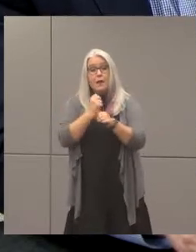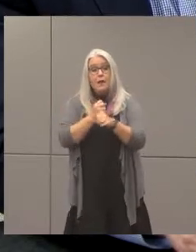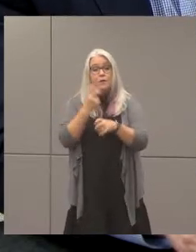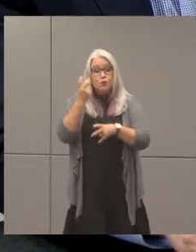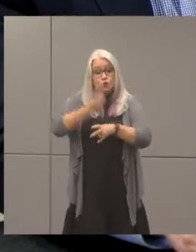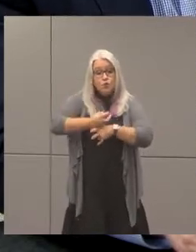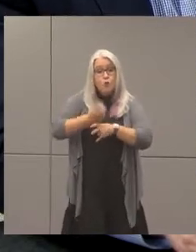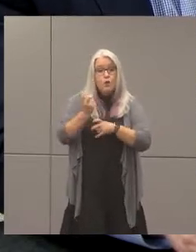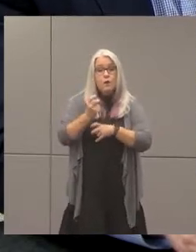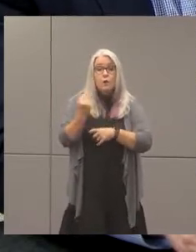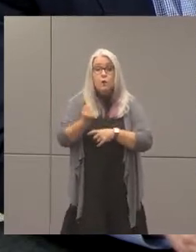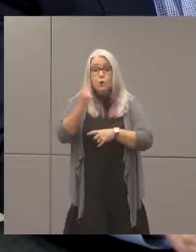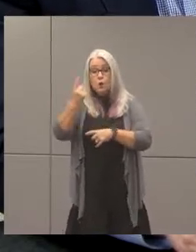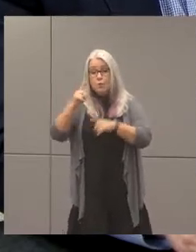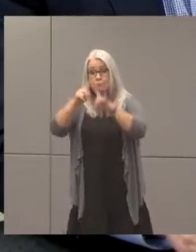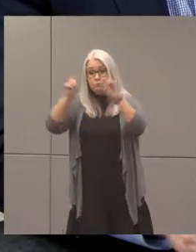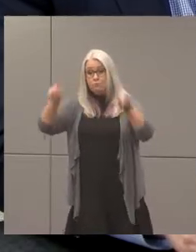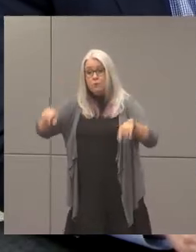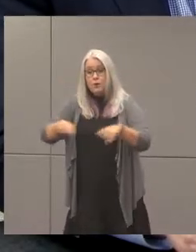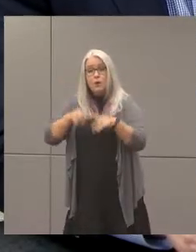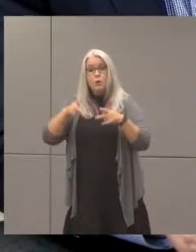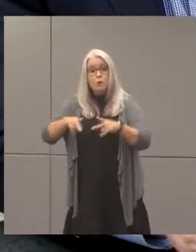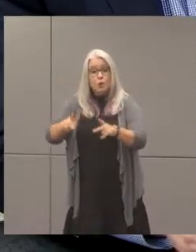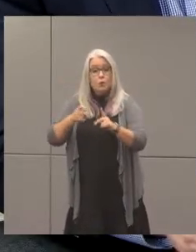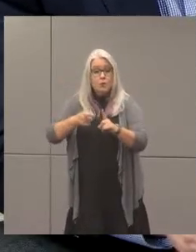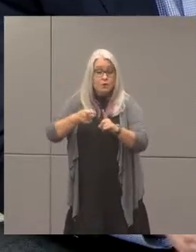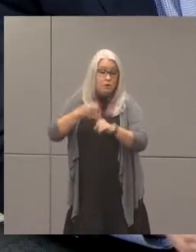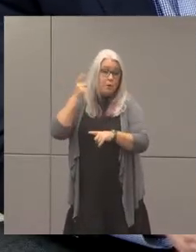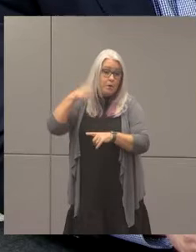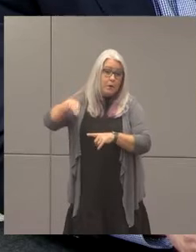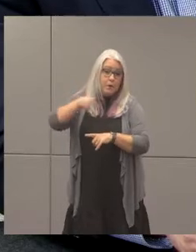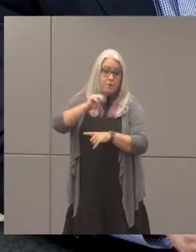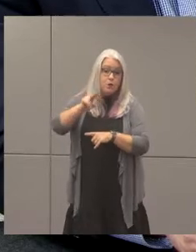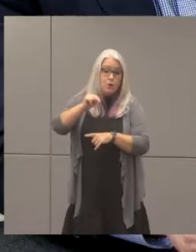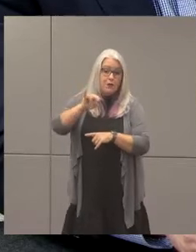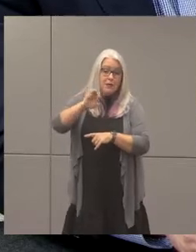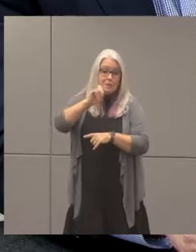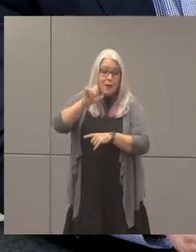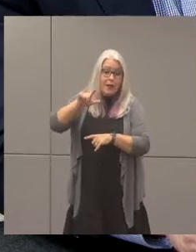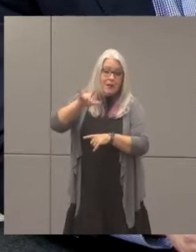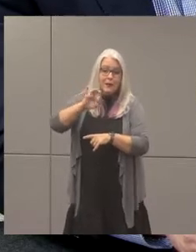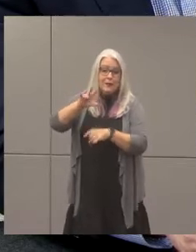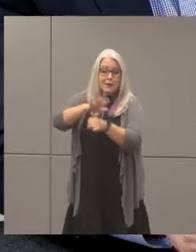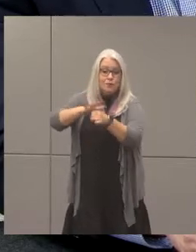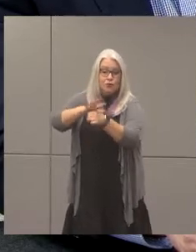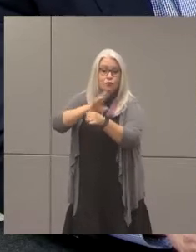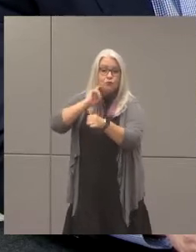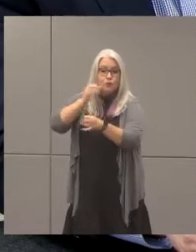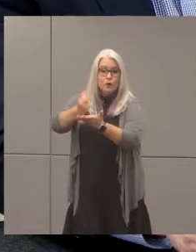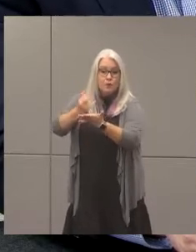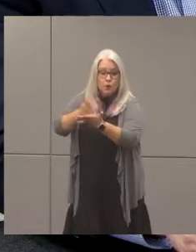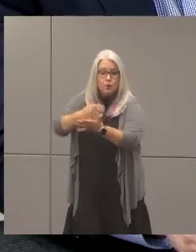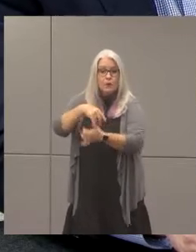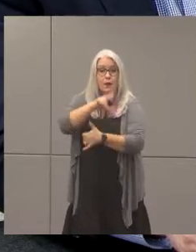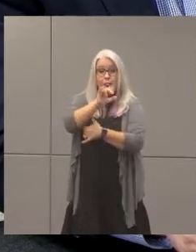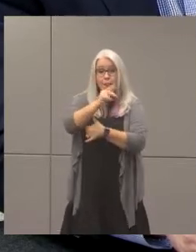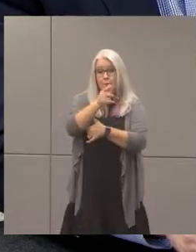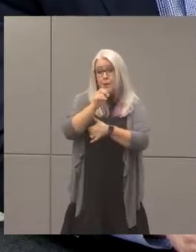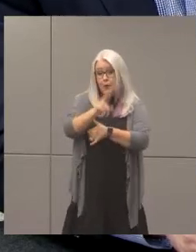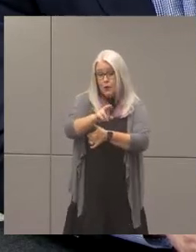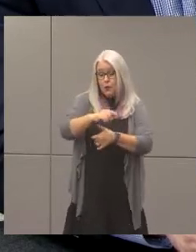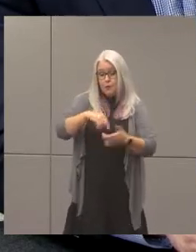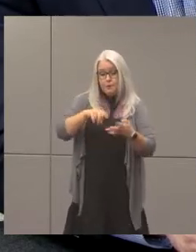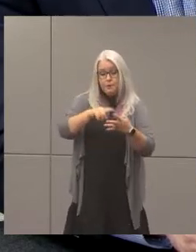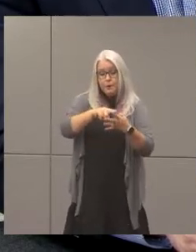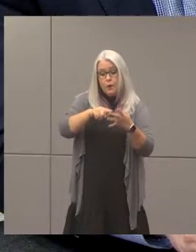on the stone signage: the permits for the municipalities where those will be located have been approved. So there's 1 in Lapeer, if you recall, and then